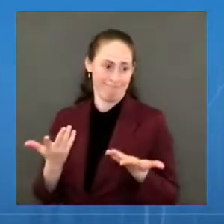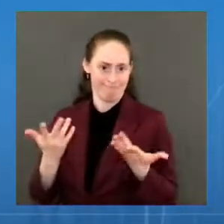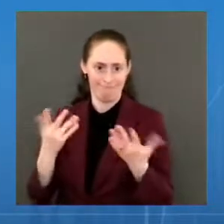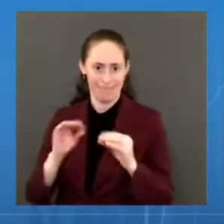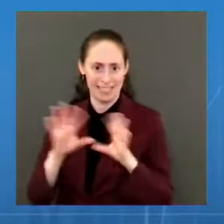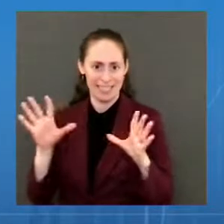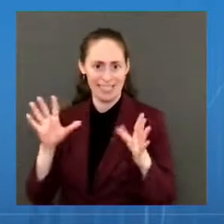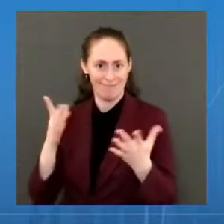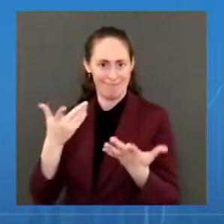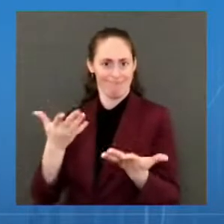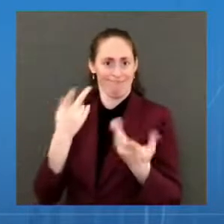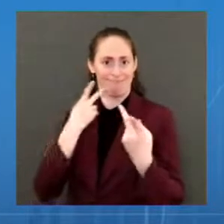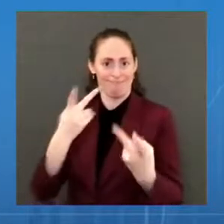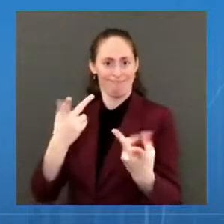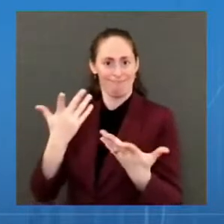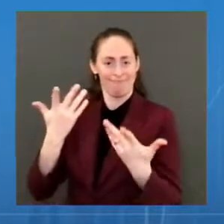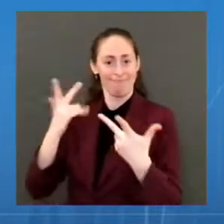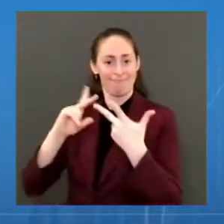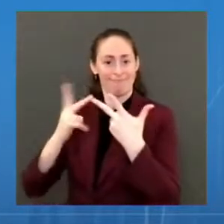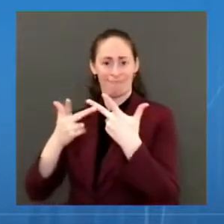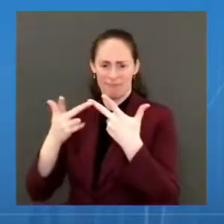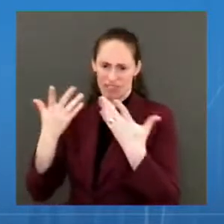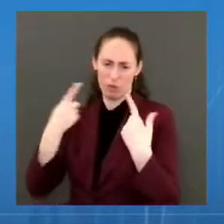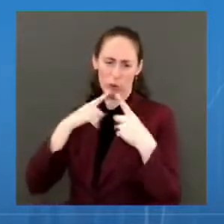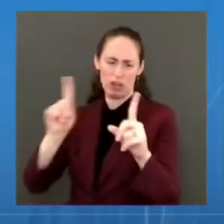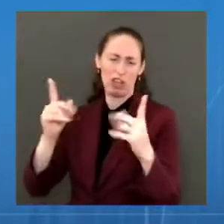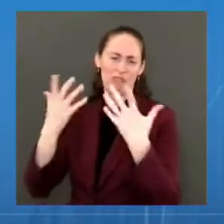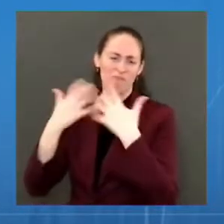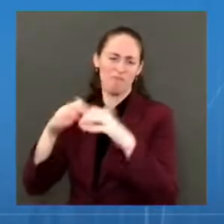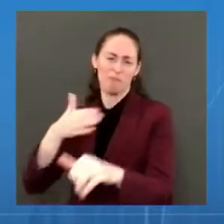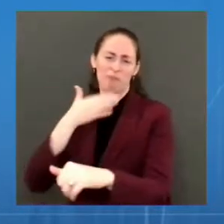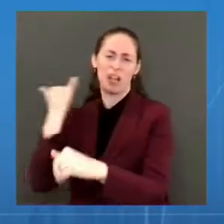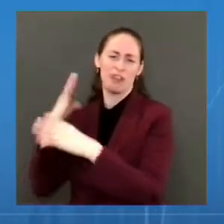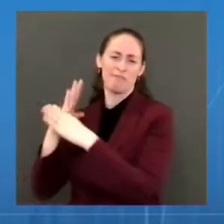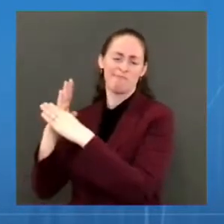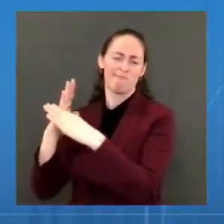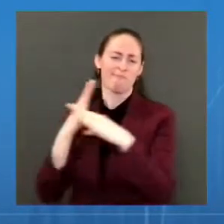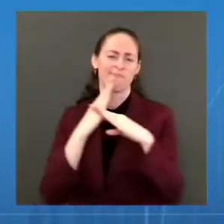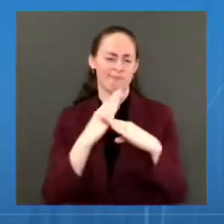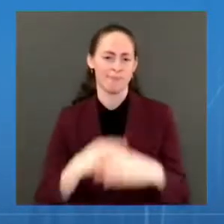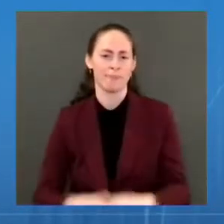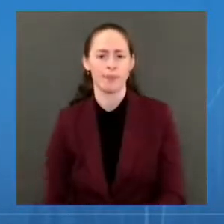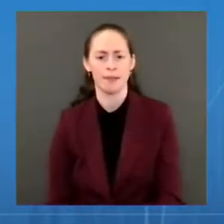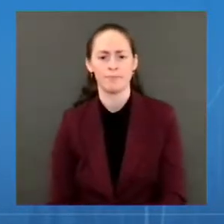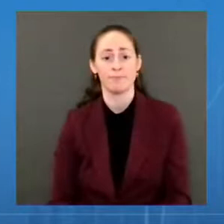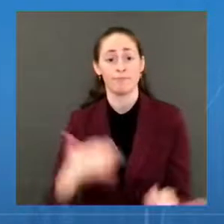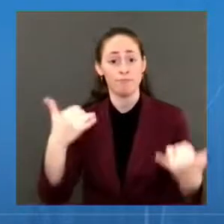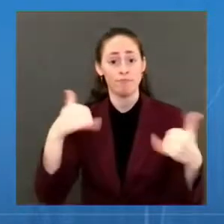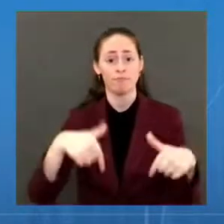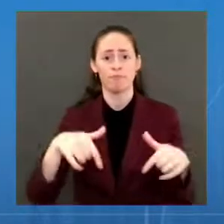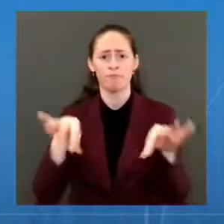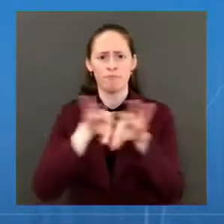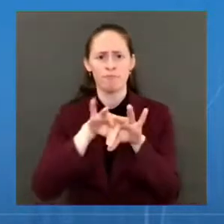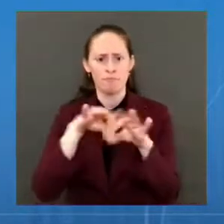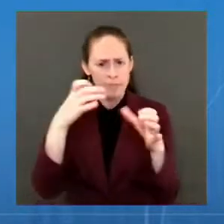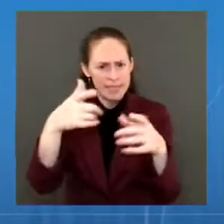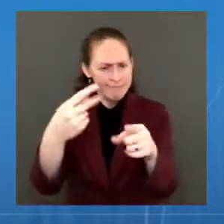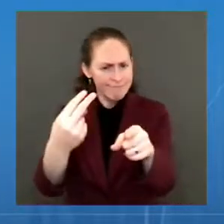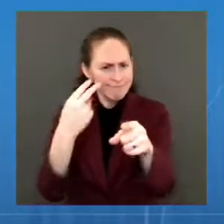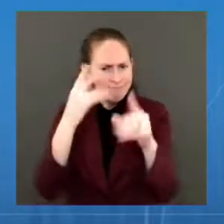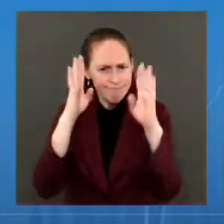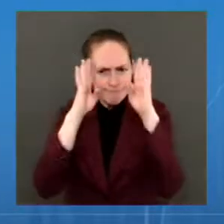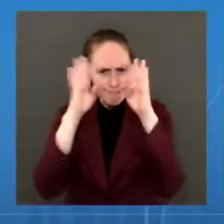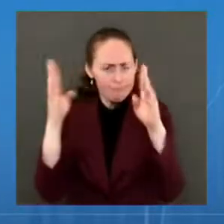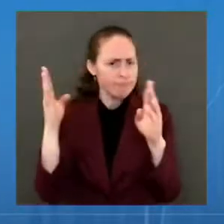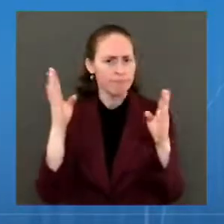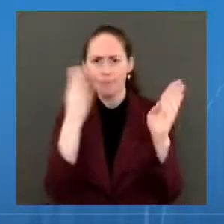slide. This slide now is something that is really important, and I'd like everyone to pay attention to it because you asked the